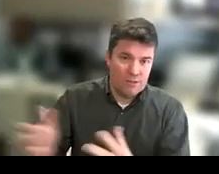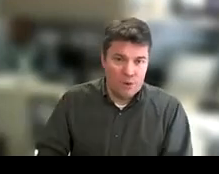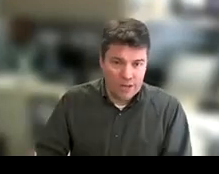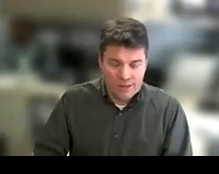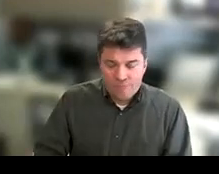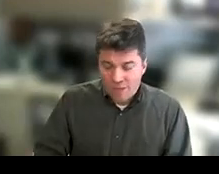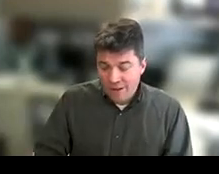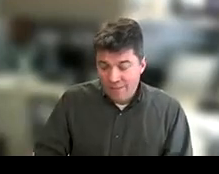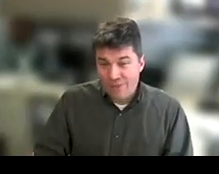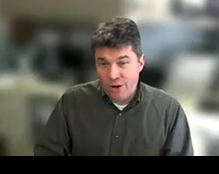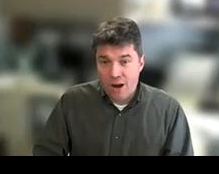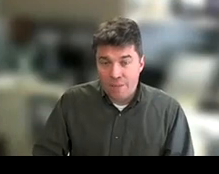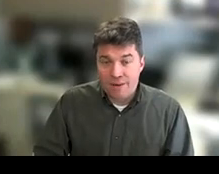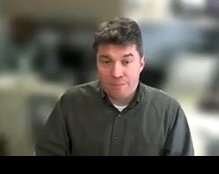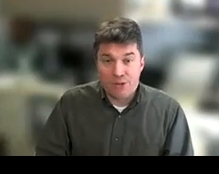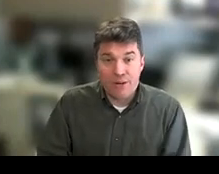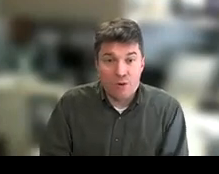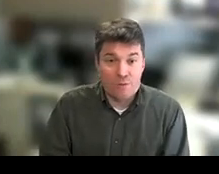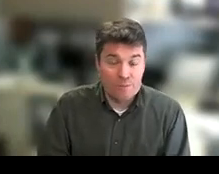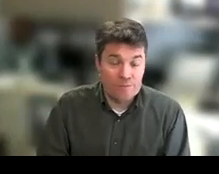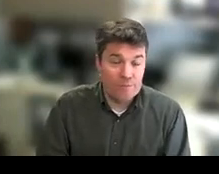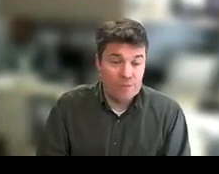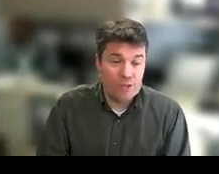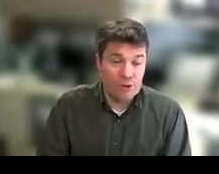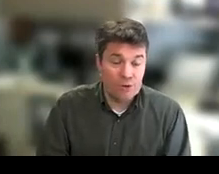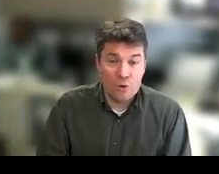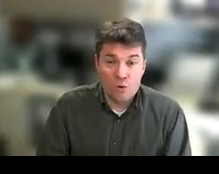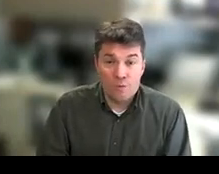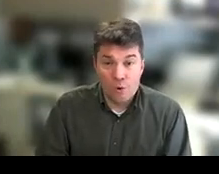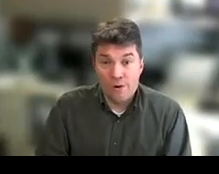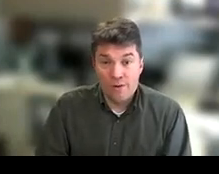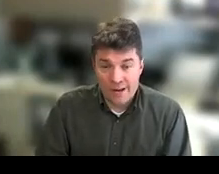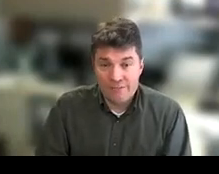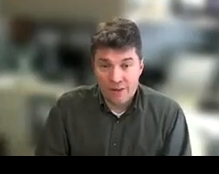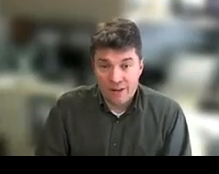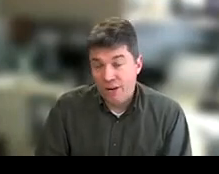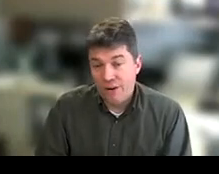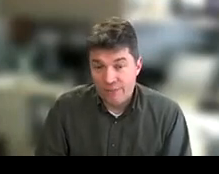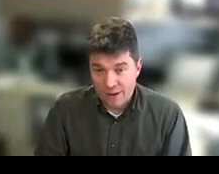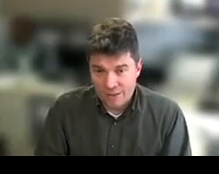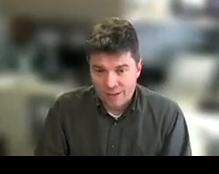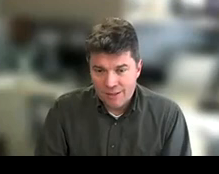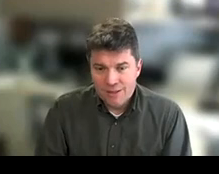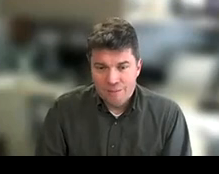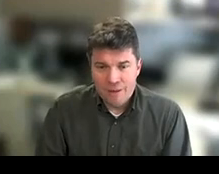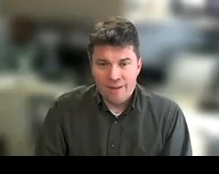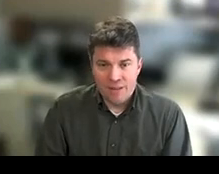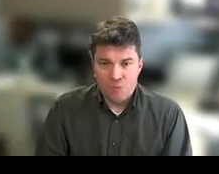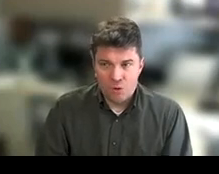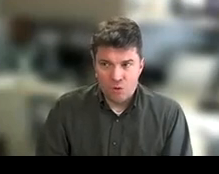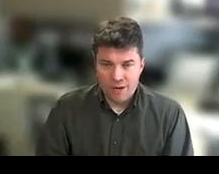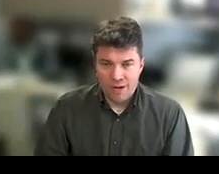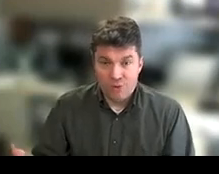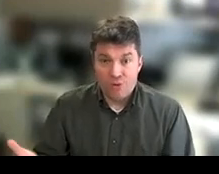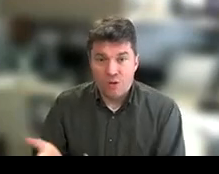a hearing community. And that's very common, especially for children who are born deaf in a hearing family.